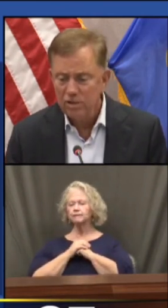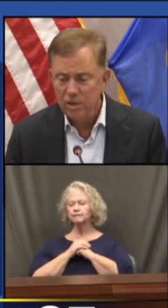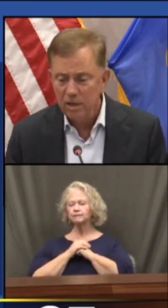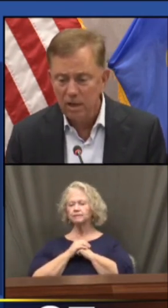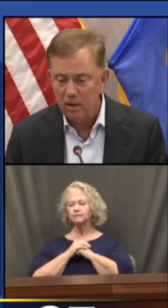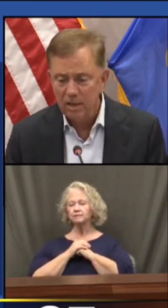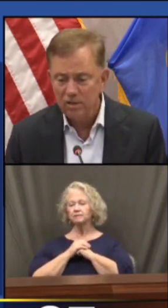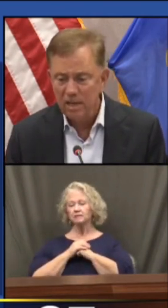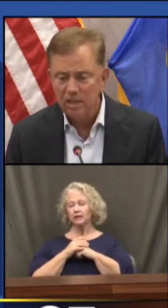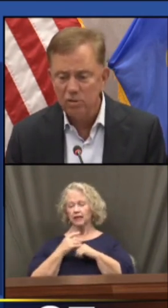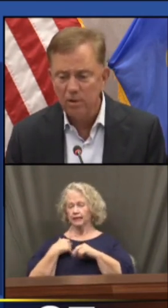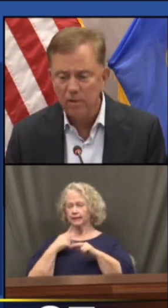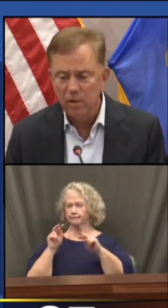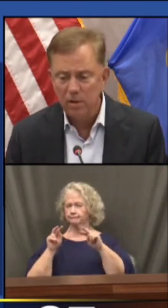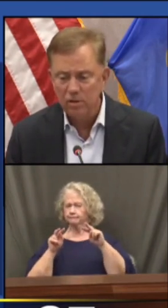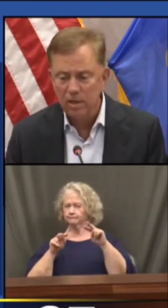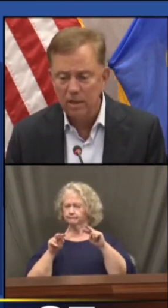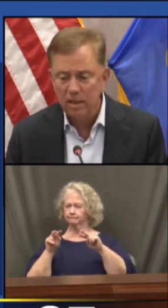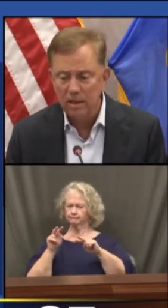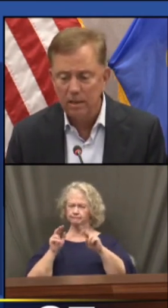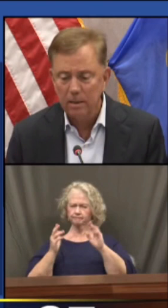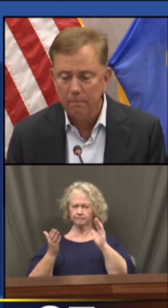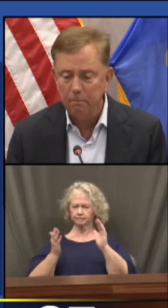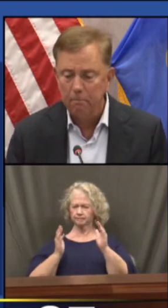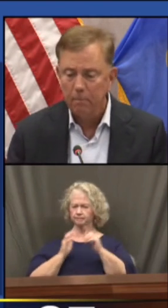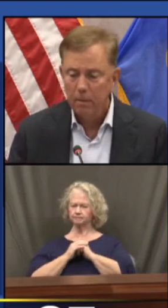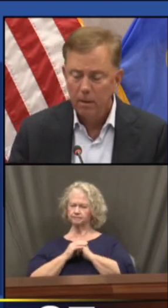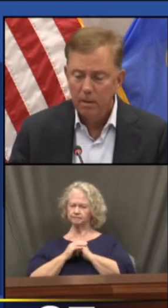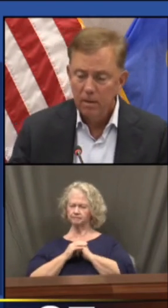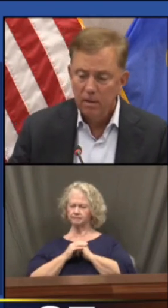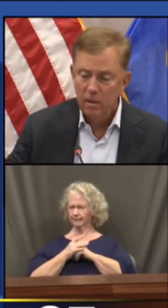What do I see there? I see it's sort of interesting that